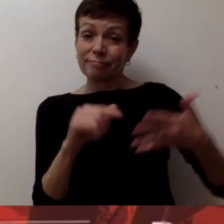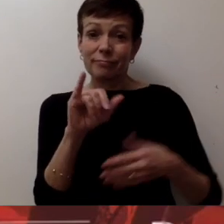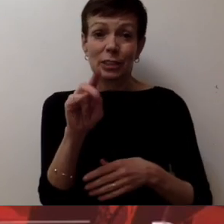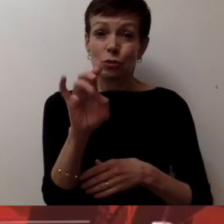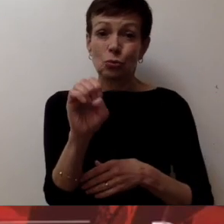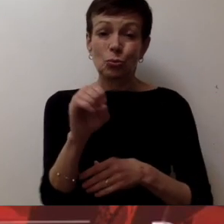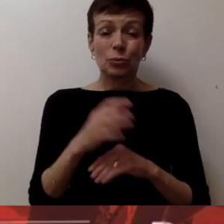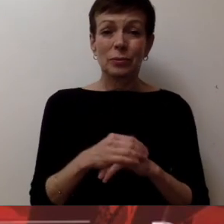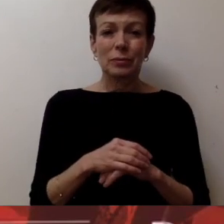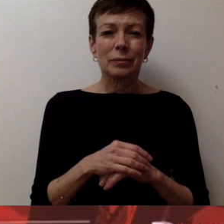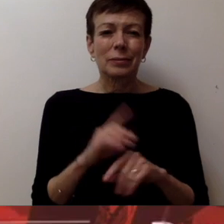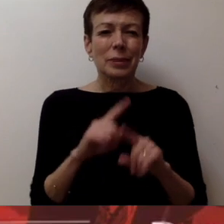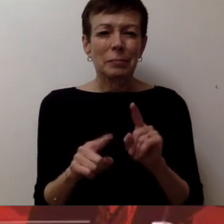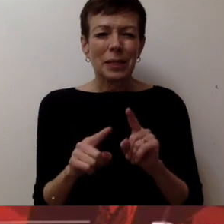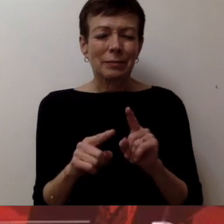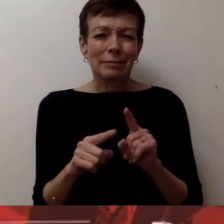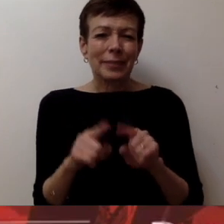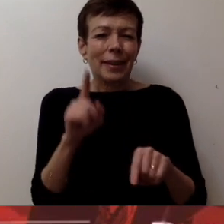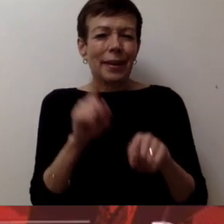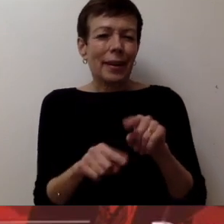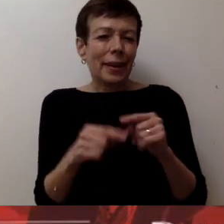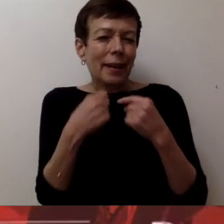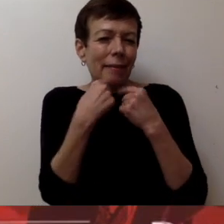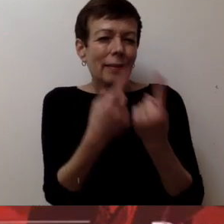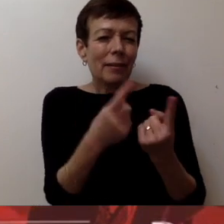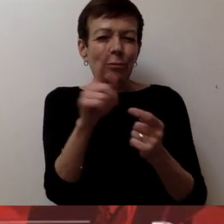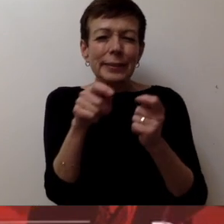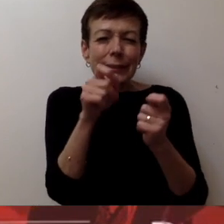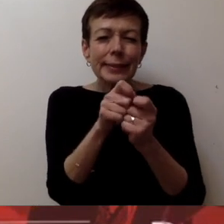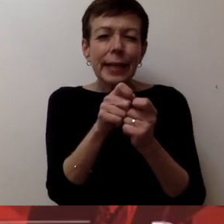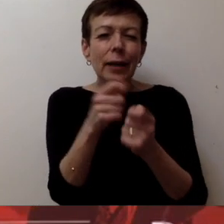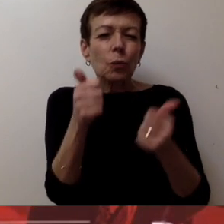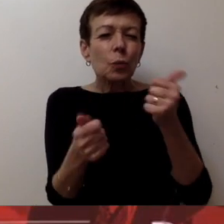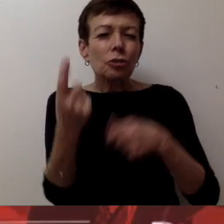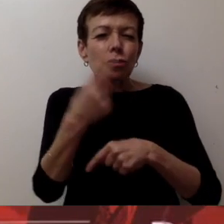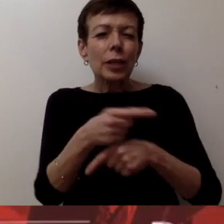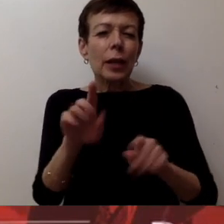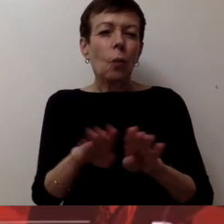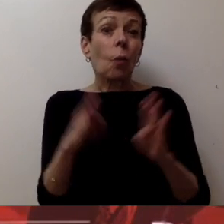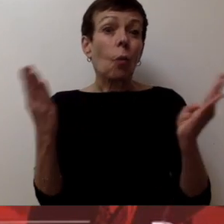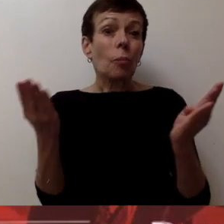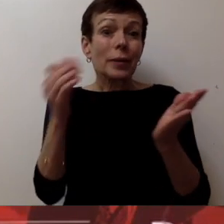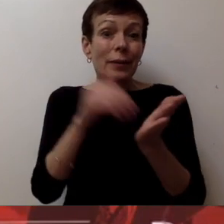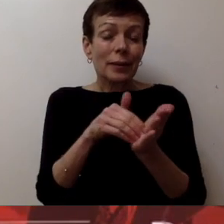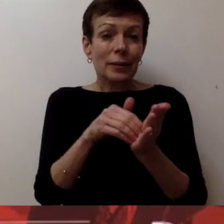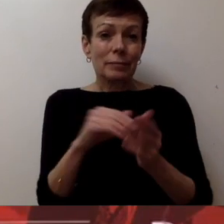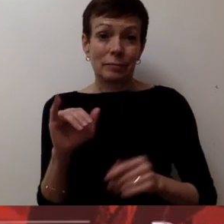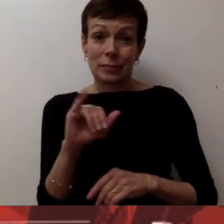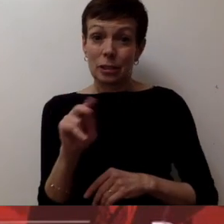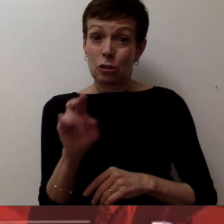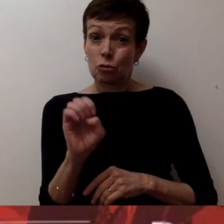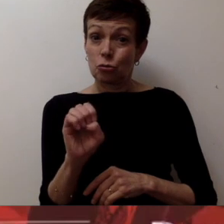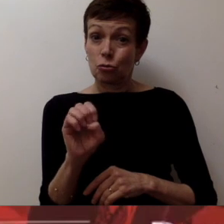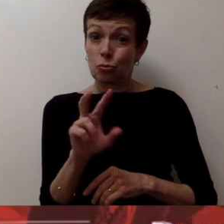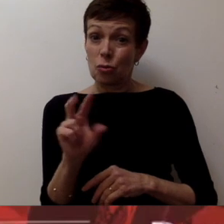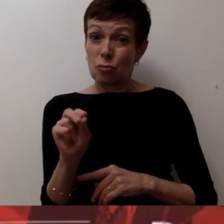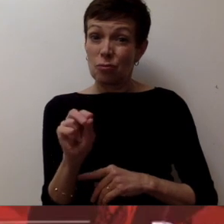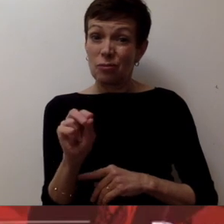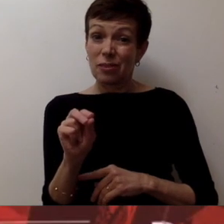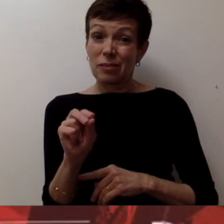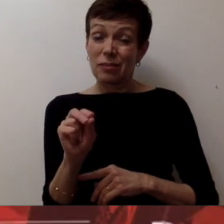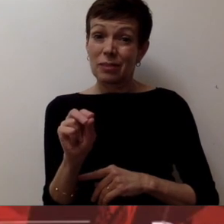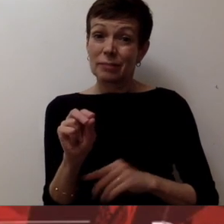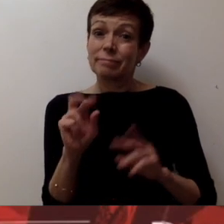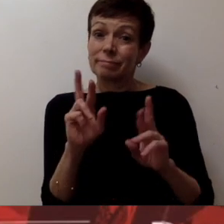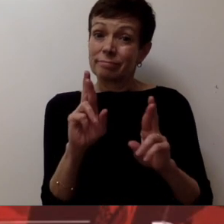again, I'm a bit reluctant to share a specific window of time because the June 30th deadline is